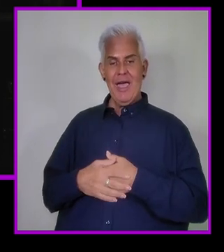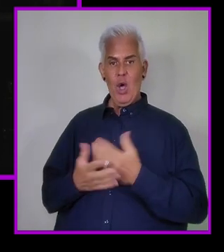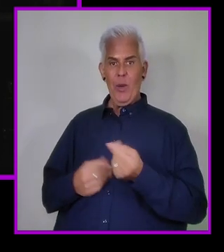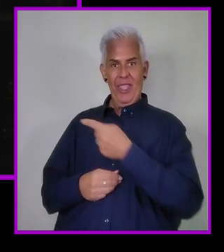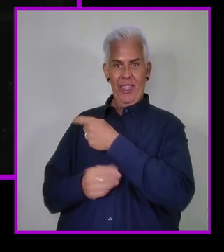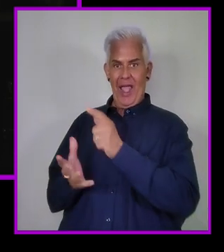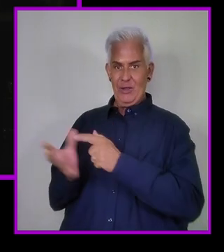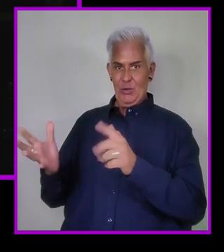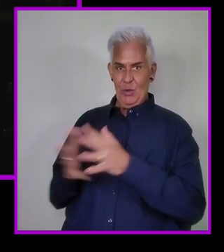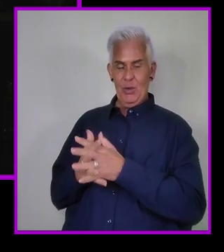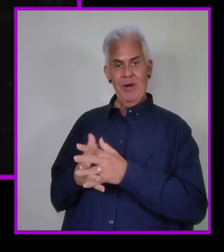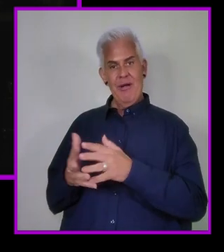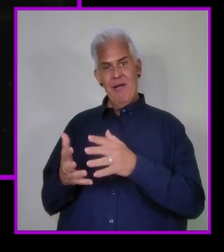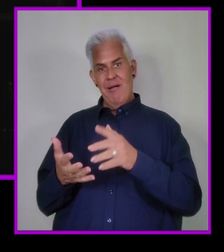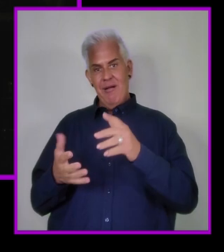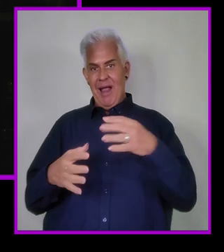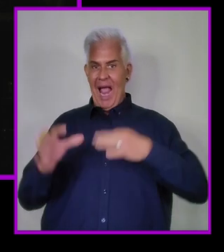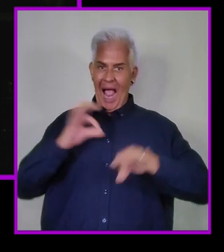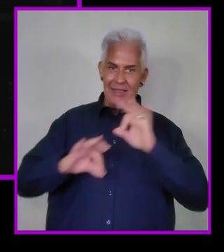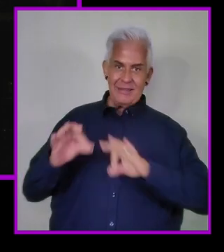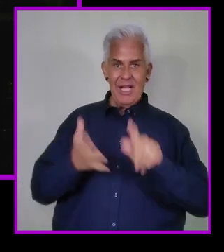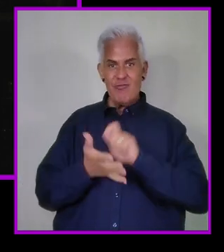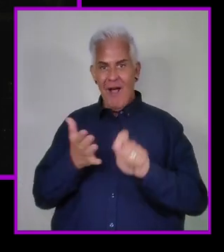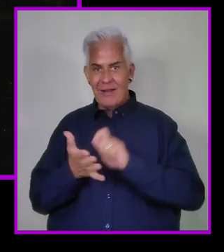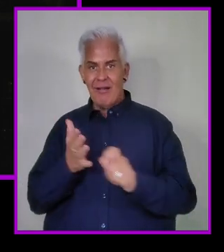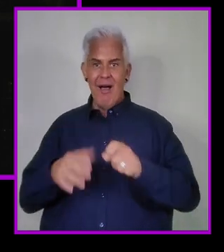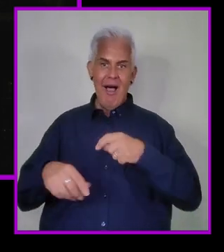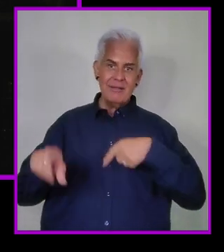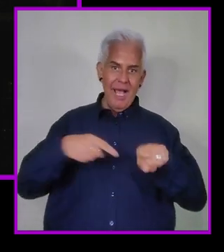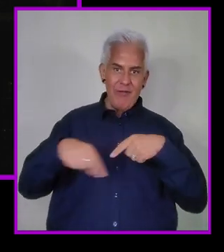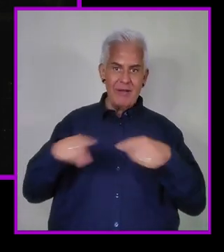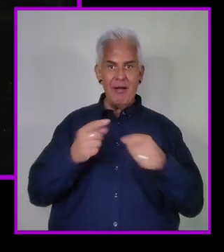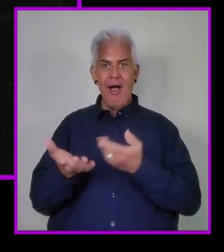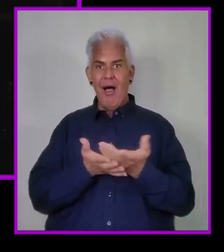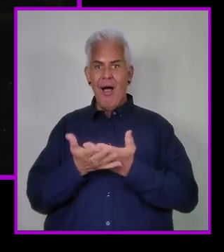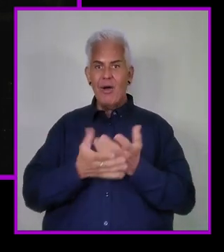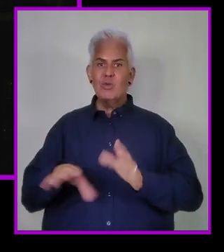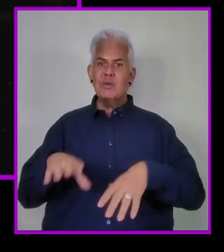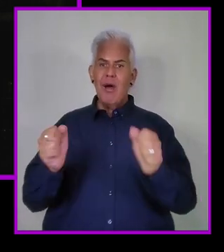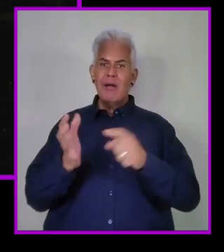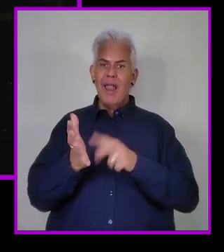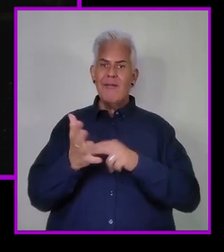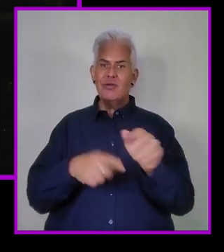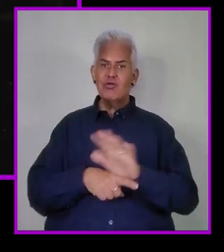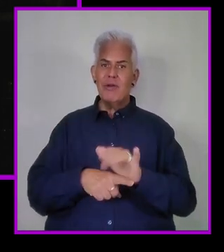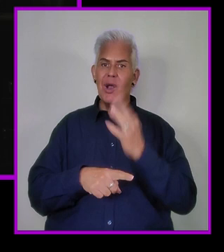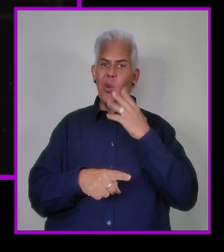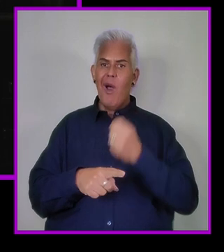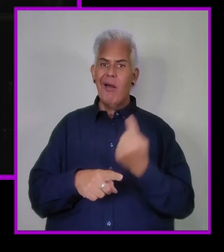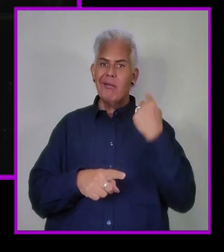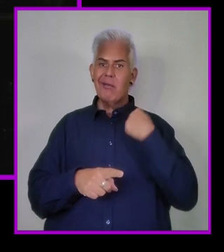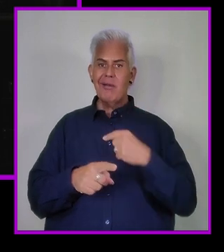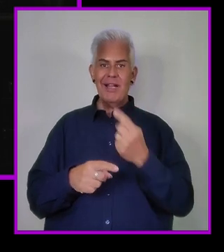Andrew. Actor, writer, director and consultant, you began your career in television in your 20s, so again, not long ago either. You